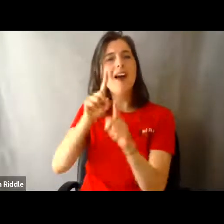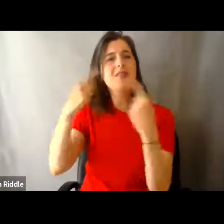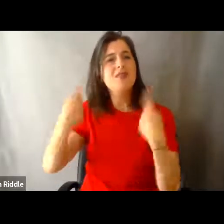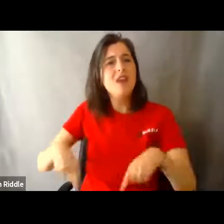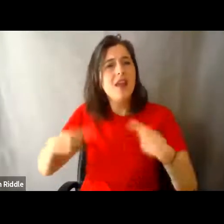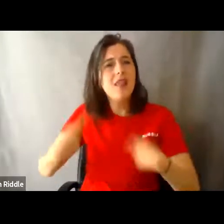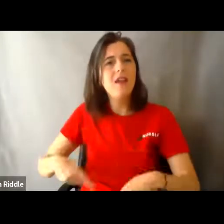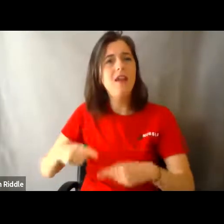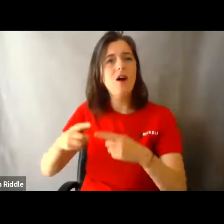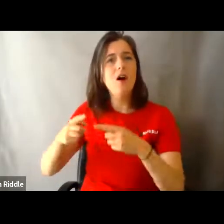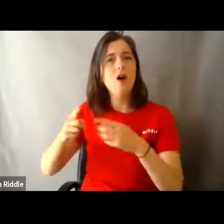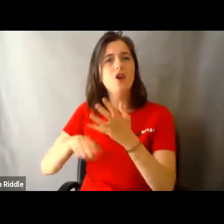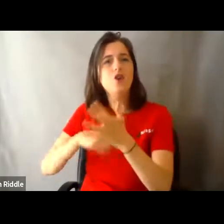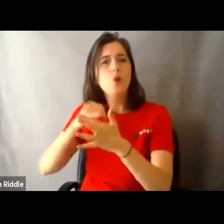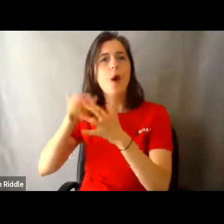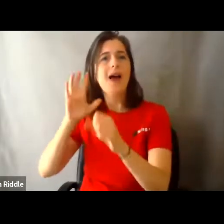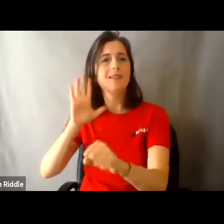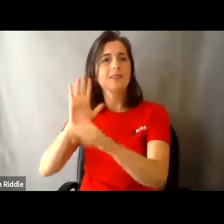but rather that